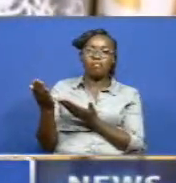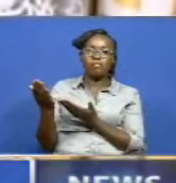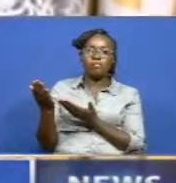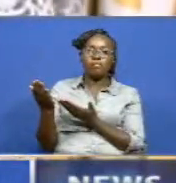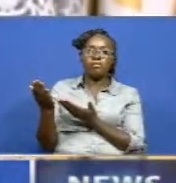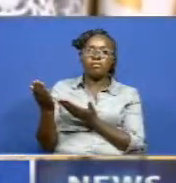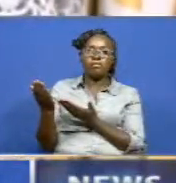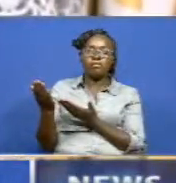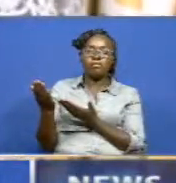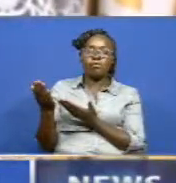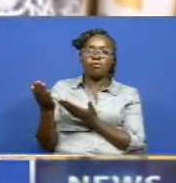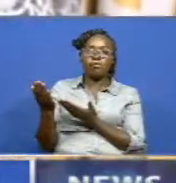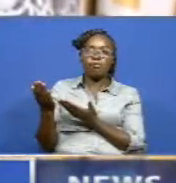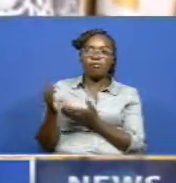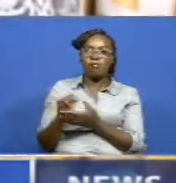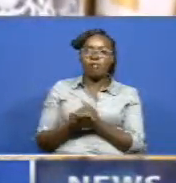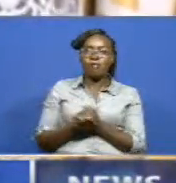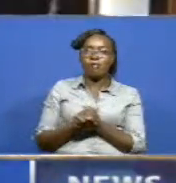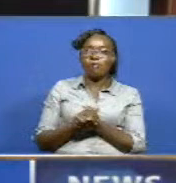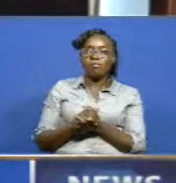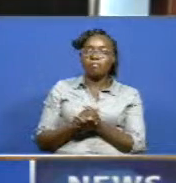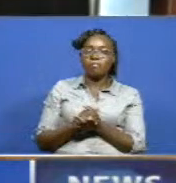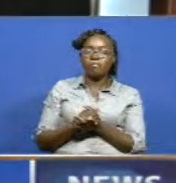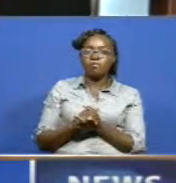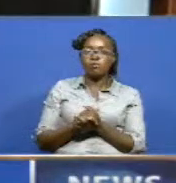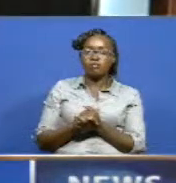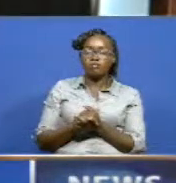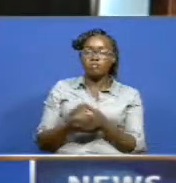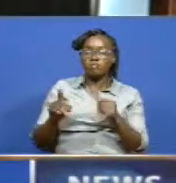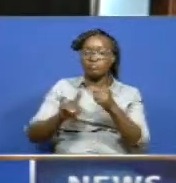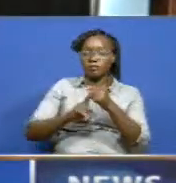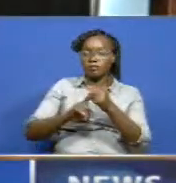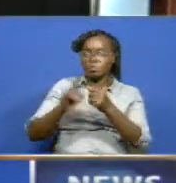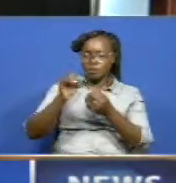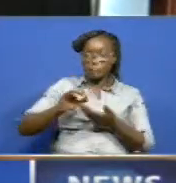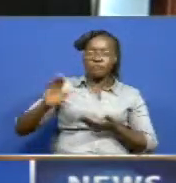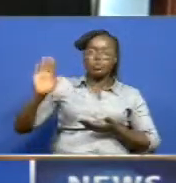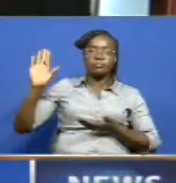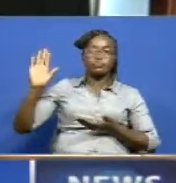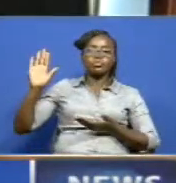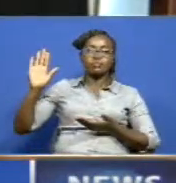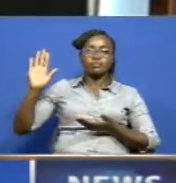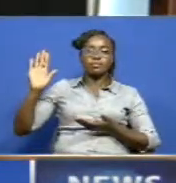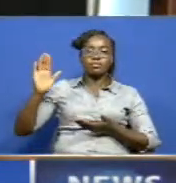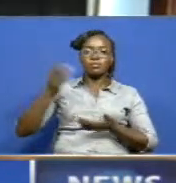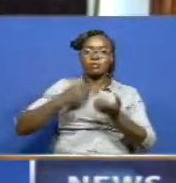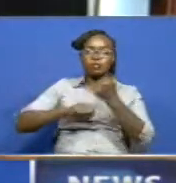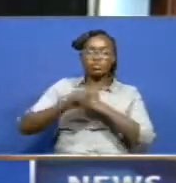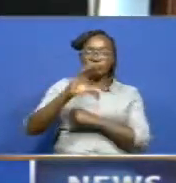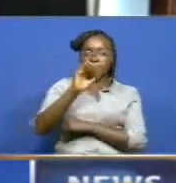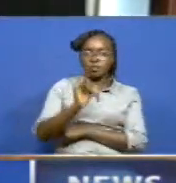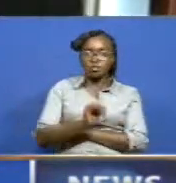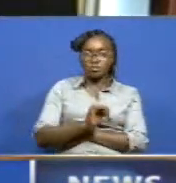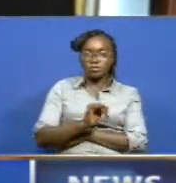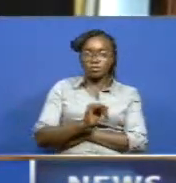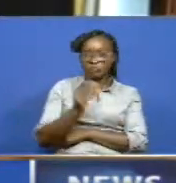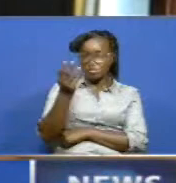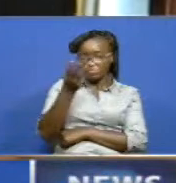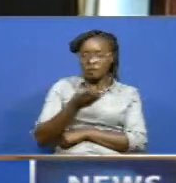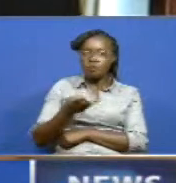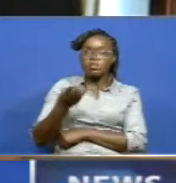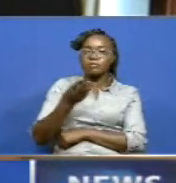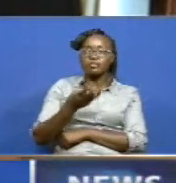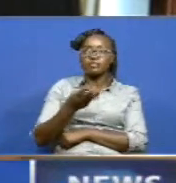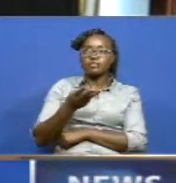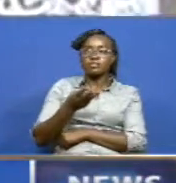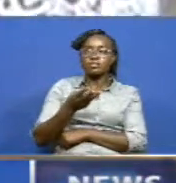member of the selection panel. The 6 sworn in by Acting Chief Justice Philomena Mwilu Wednesday were